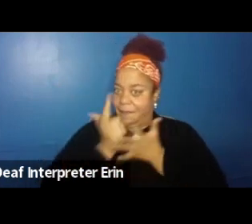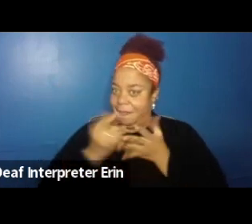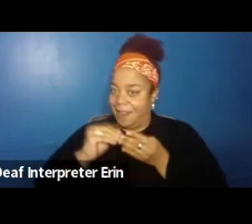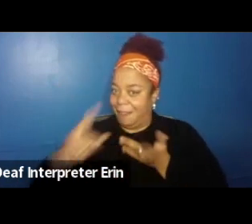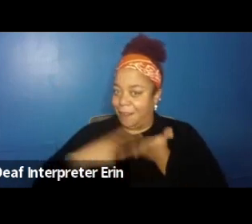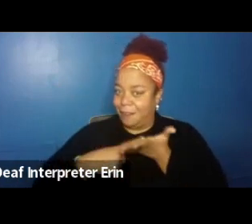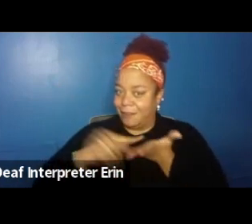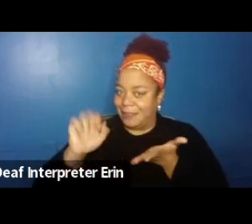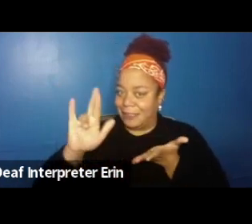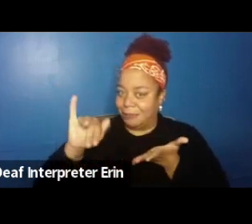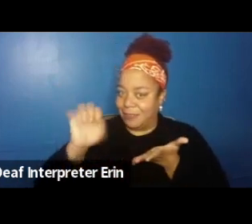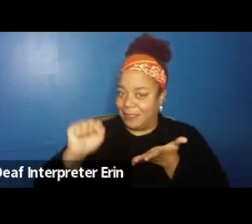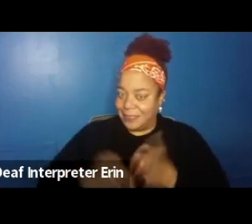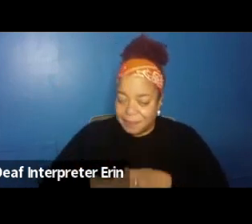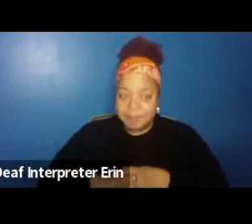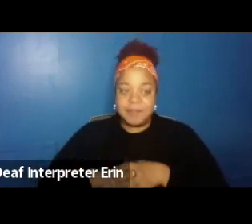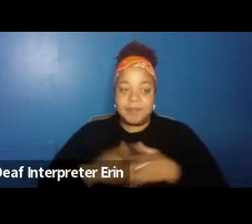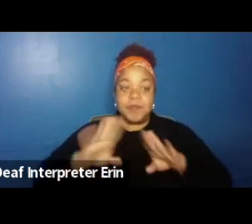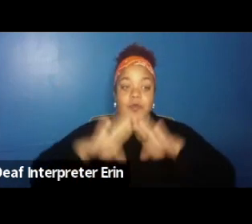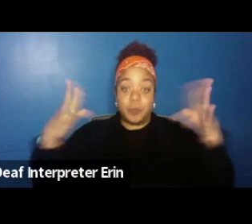We can go to the next slide.